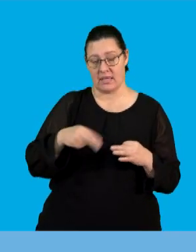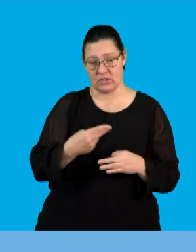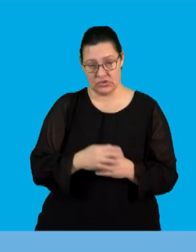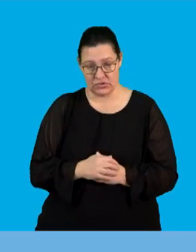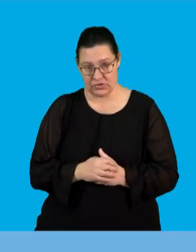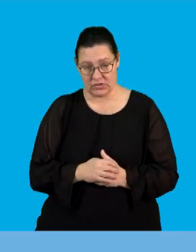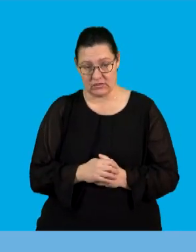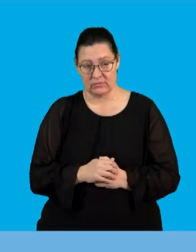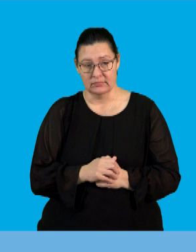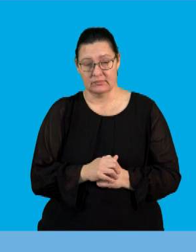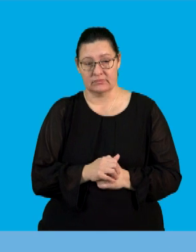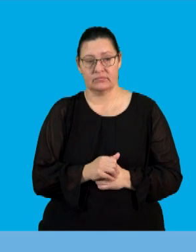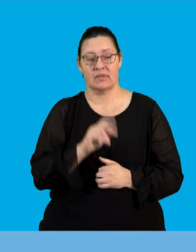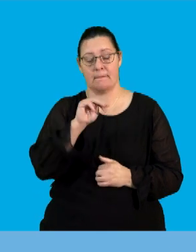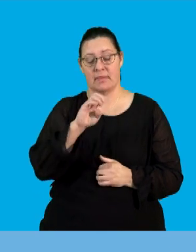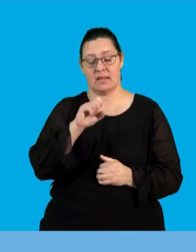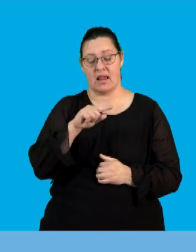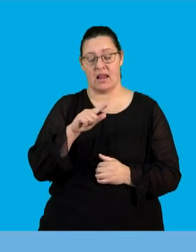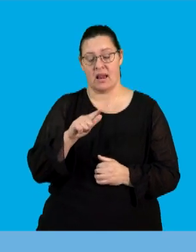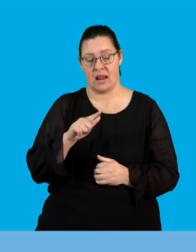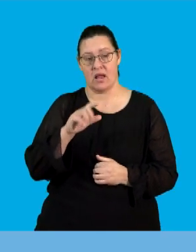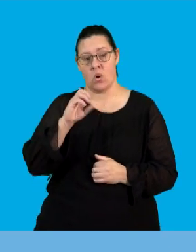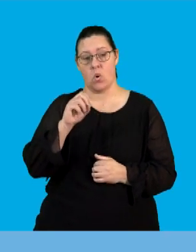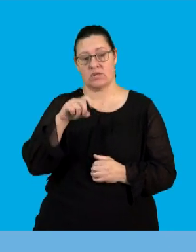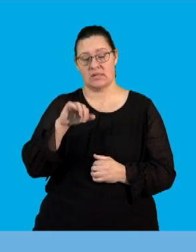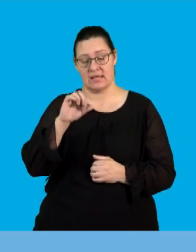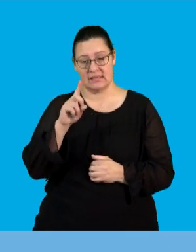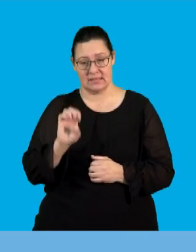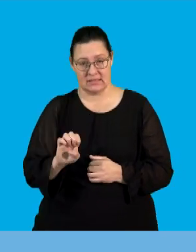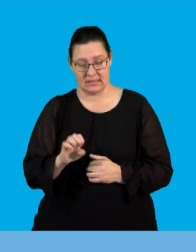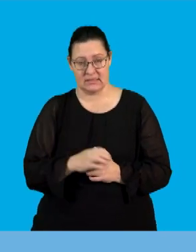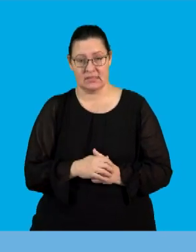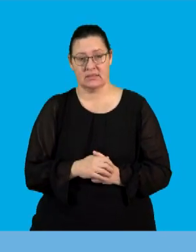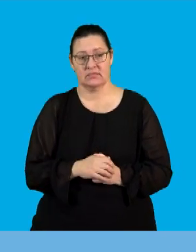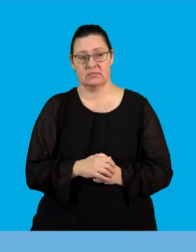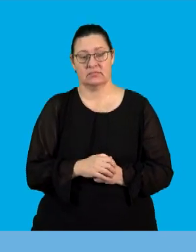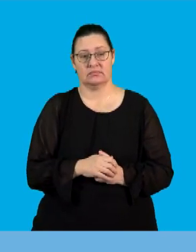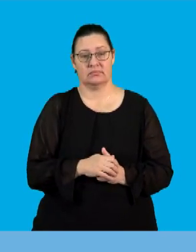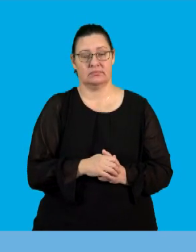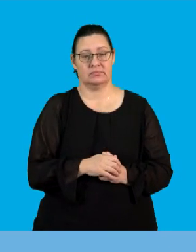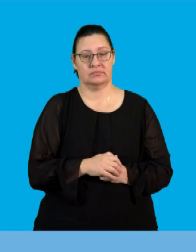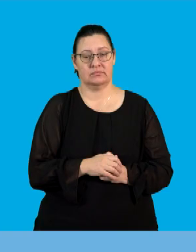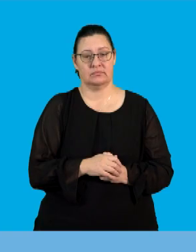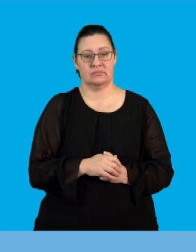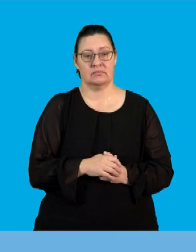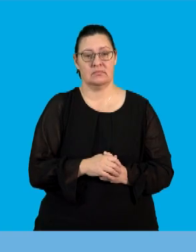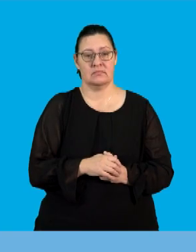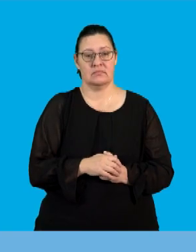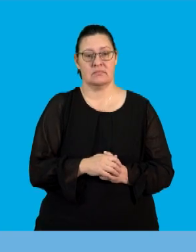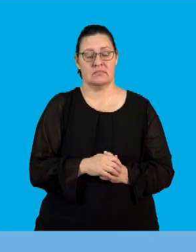or a high pH. We are given metal oxide. So the solution of a metal oxide, we need to